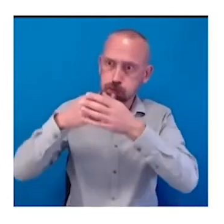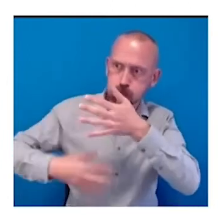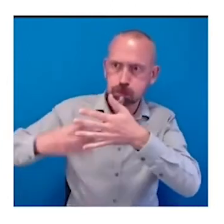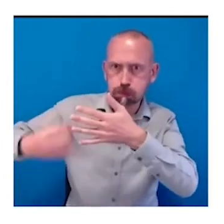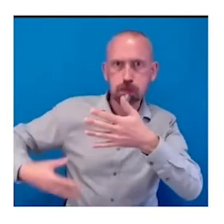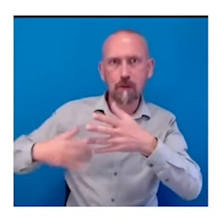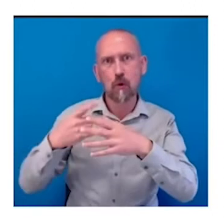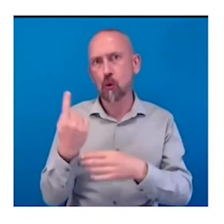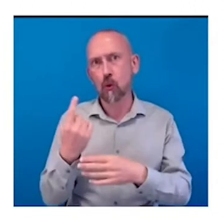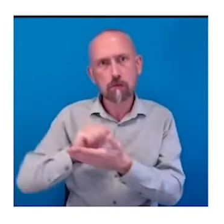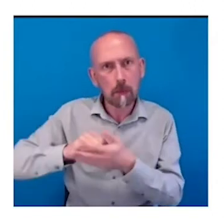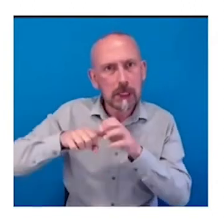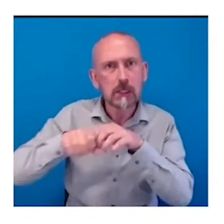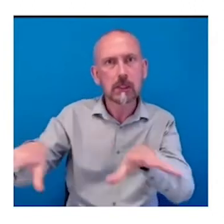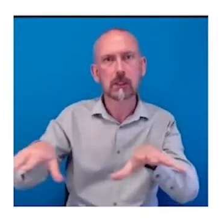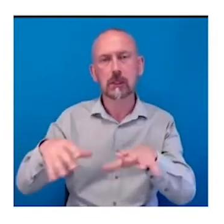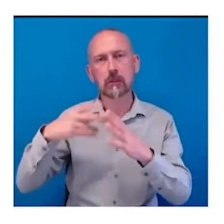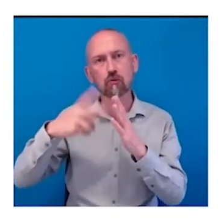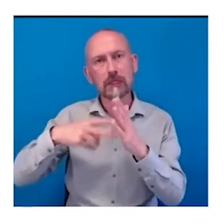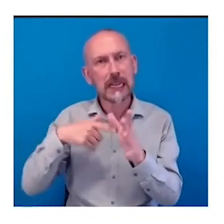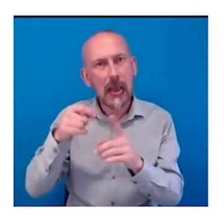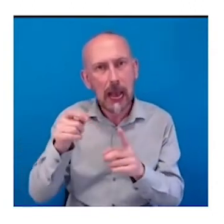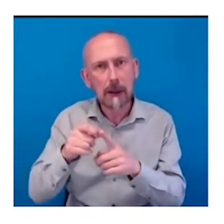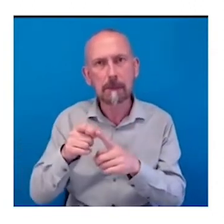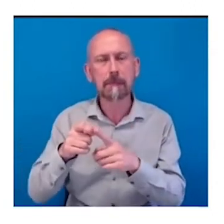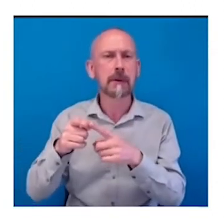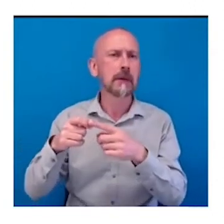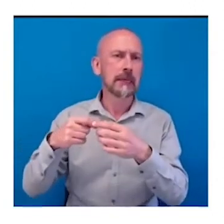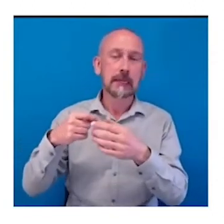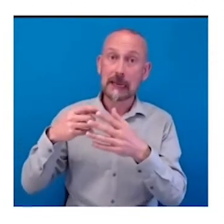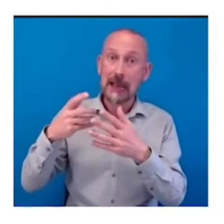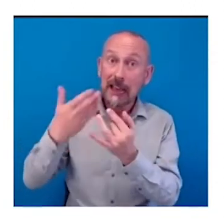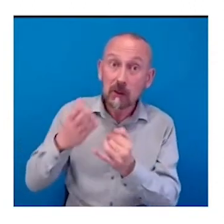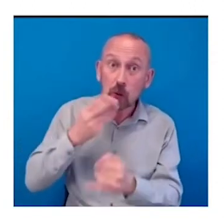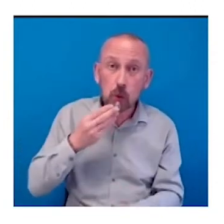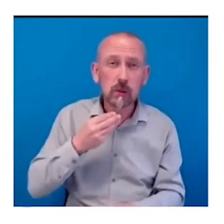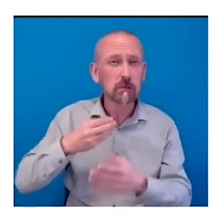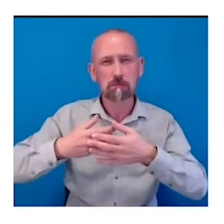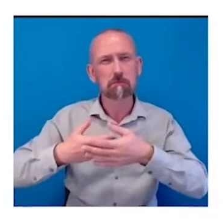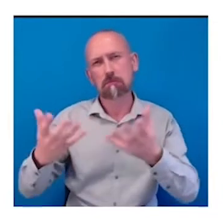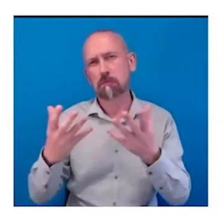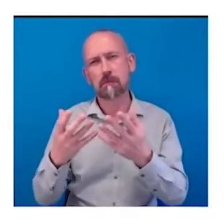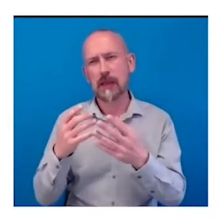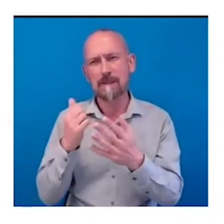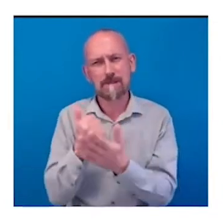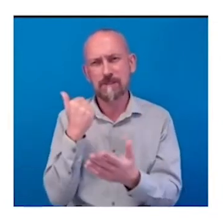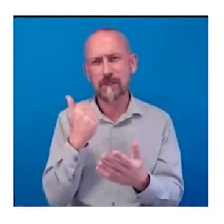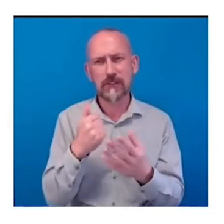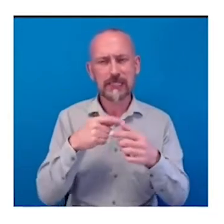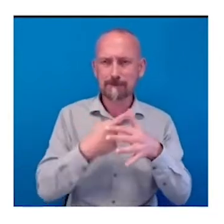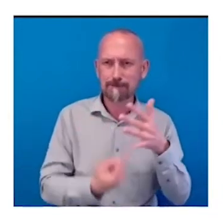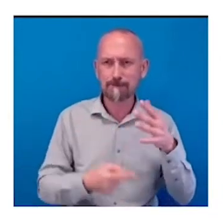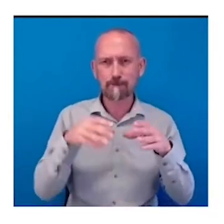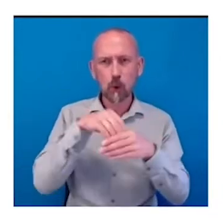people from the education sector and end users. And it includes all sorts of wonderful content, such as the guidelines